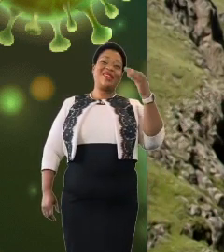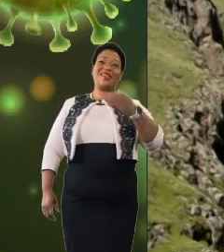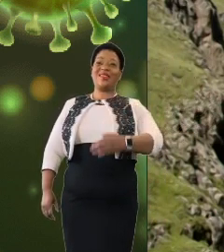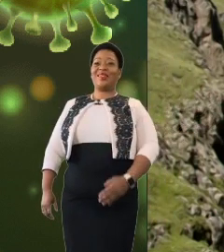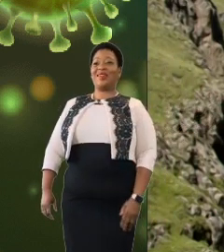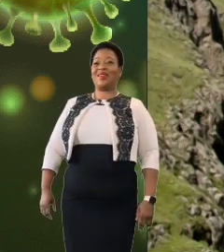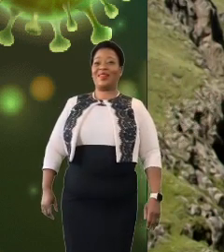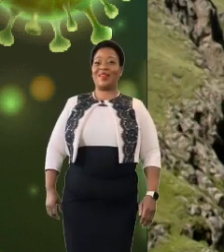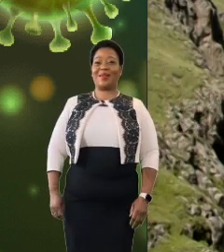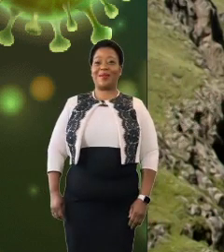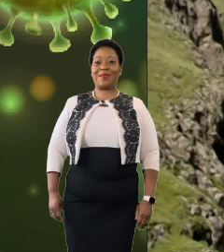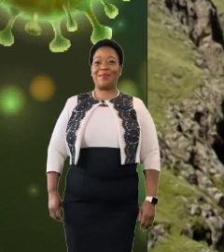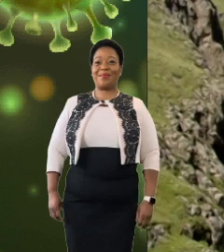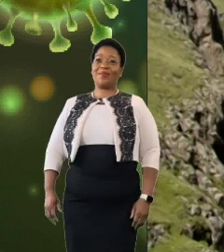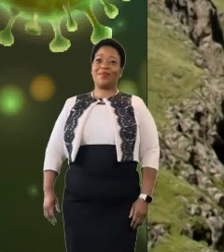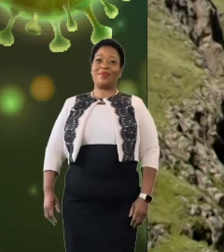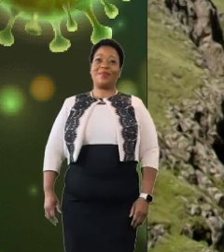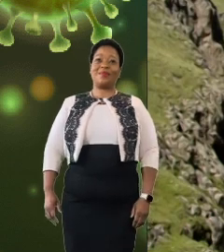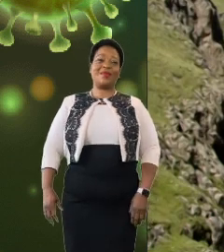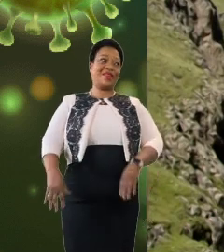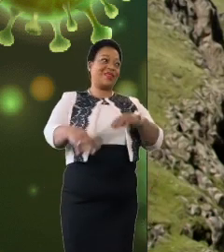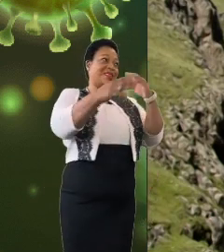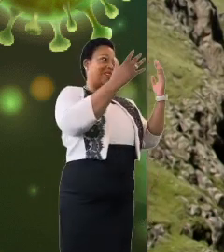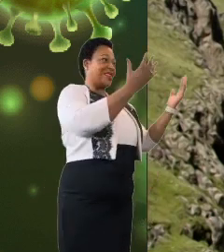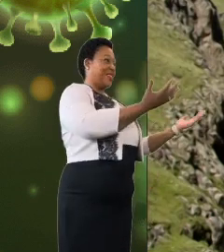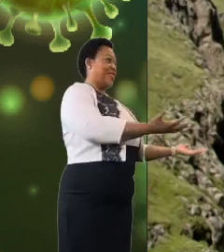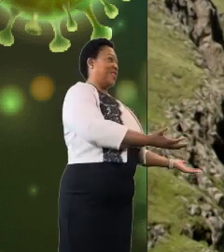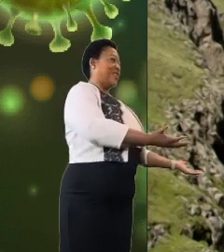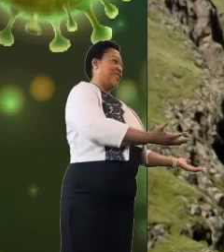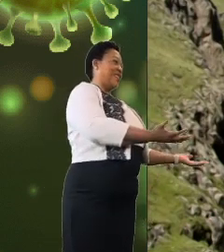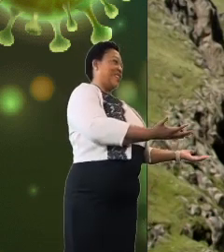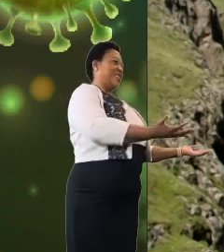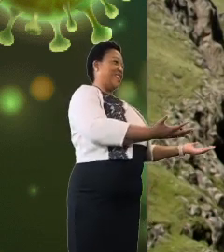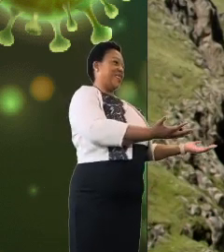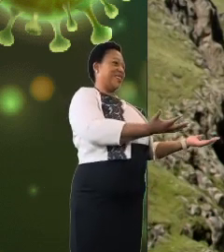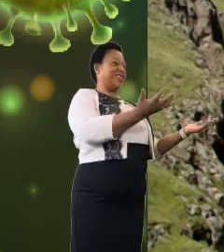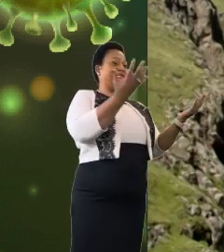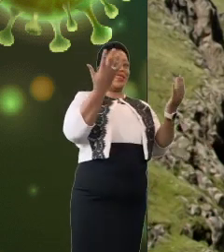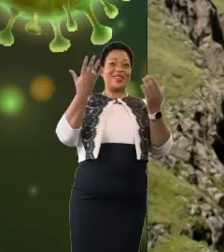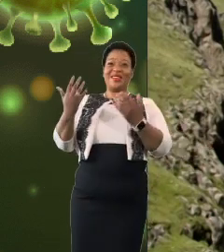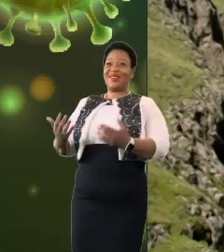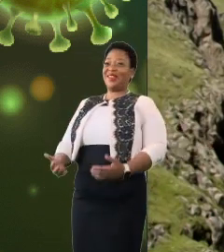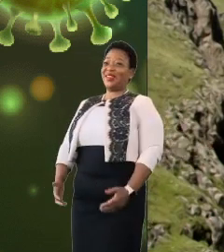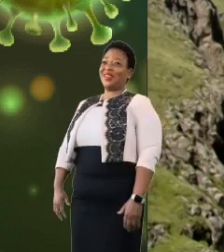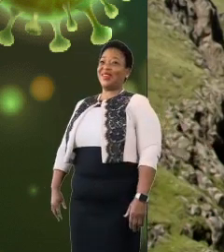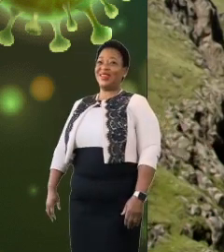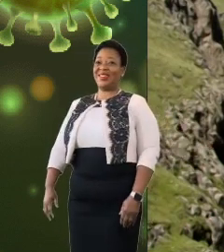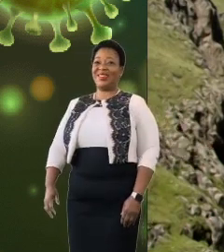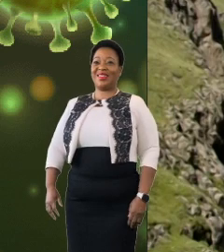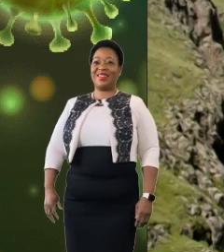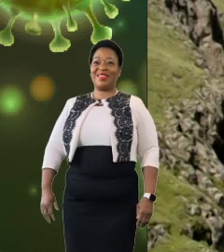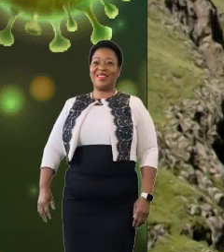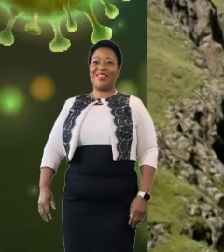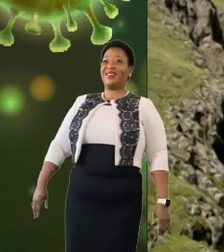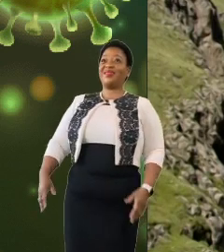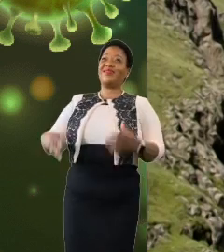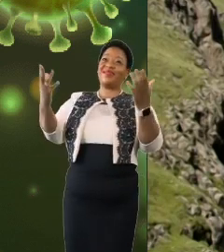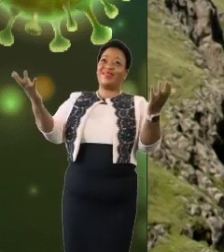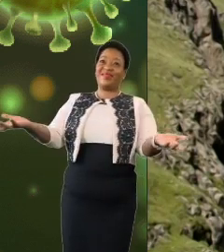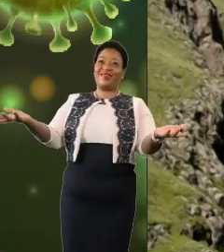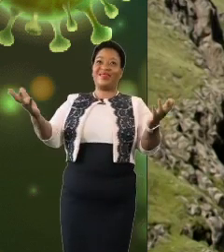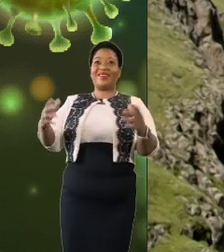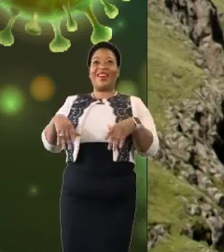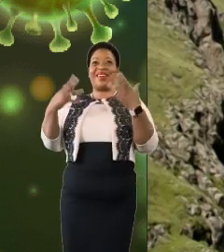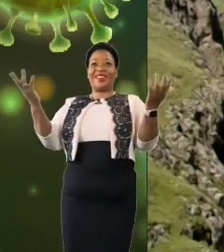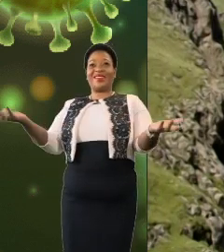suggestion for third parties to provide us with input from their side of what they believe it is that we should